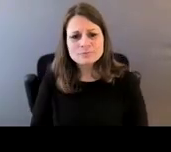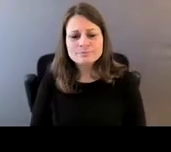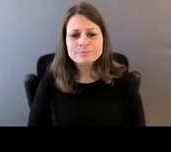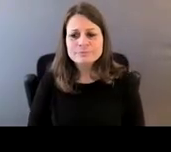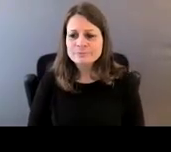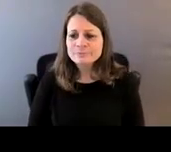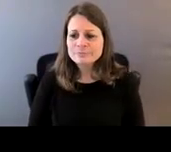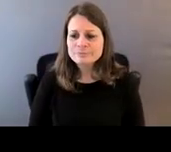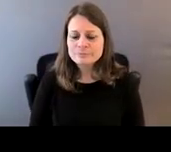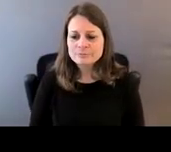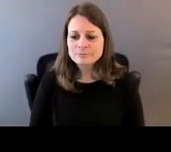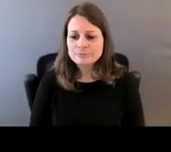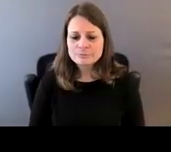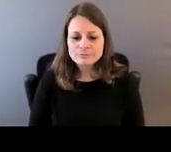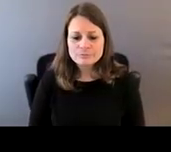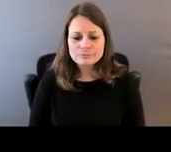bhddh.ri.gov.